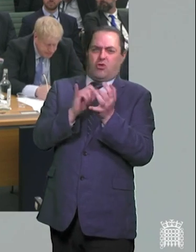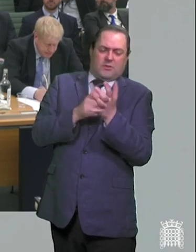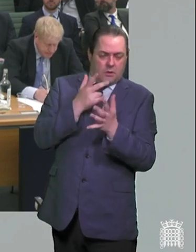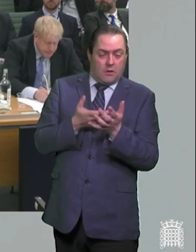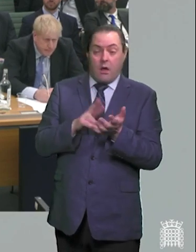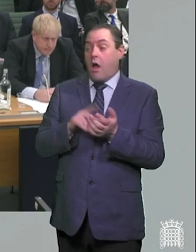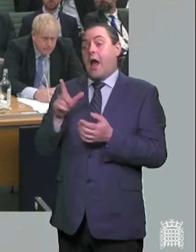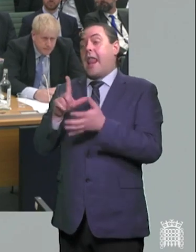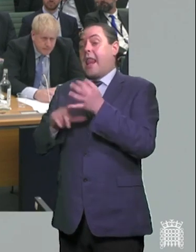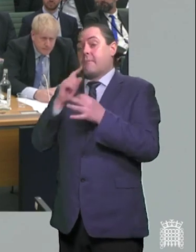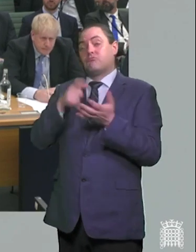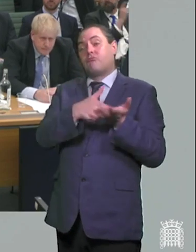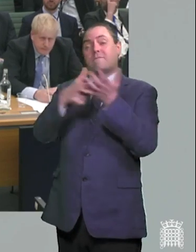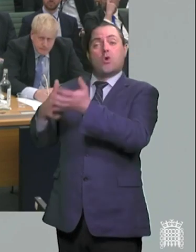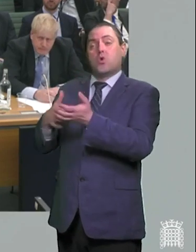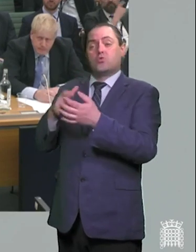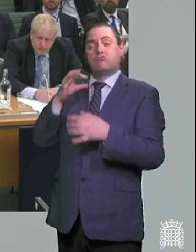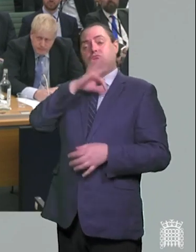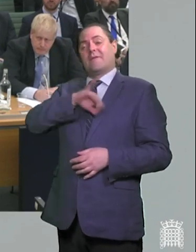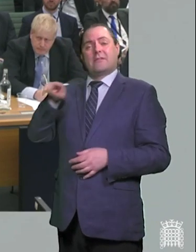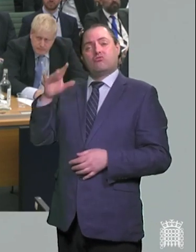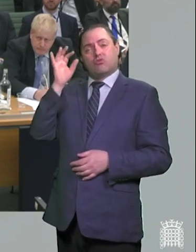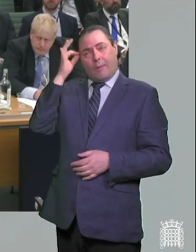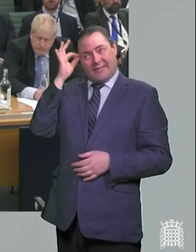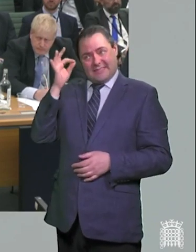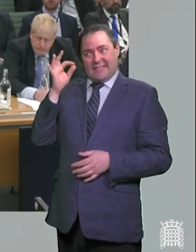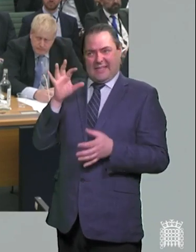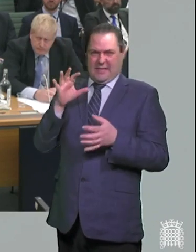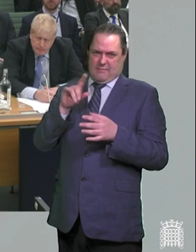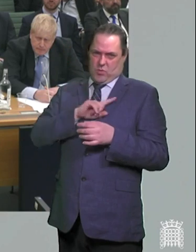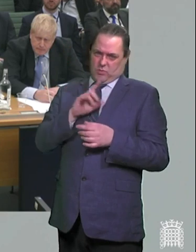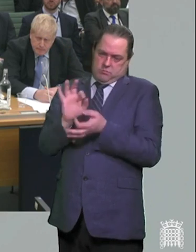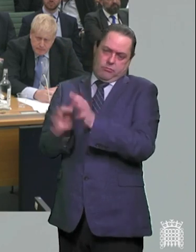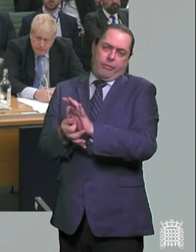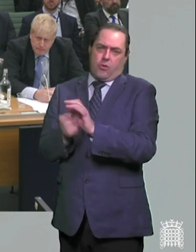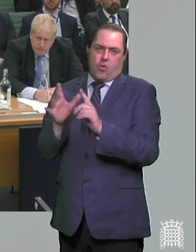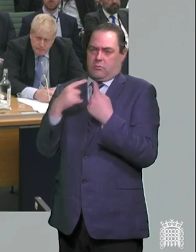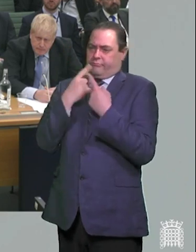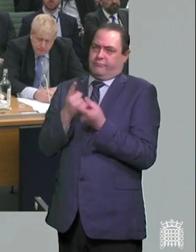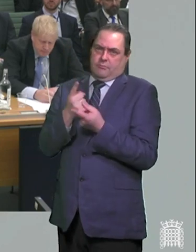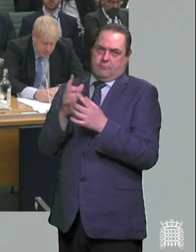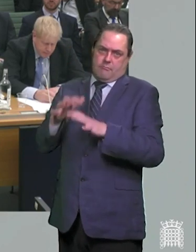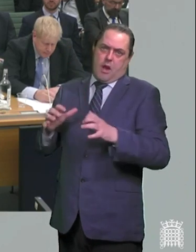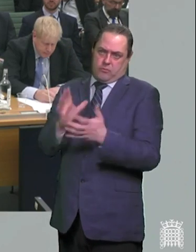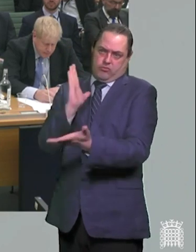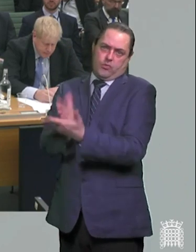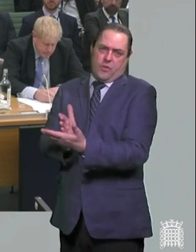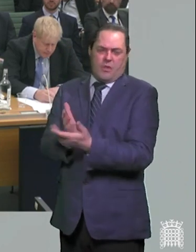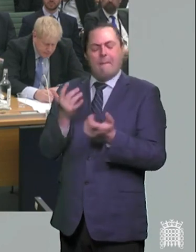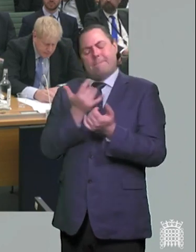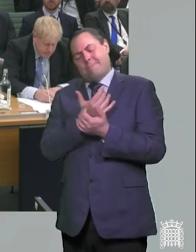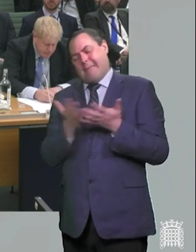proposed referring Boris Johnson to the Privileges Committee for misleading Parliament, many